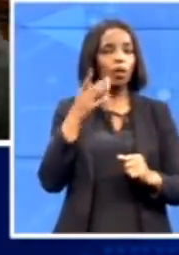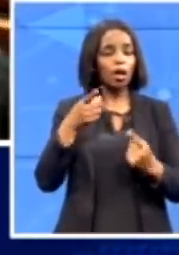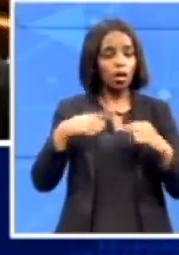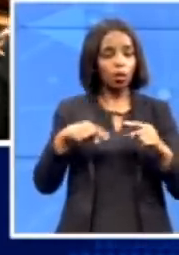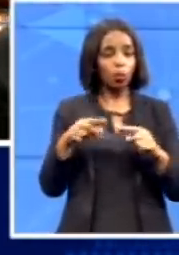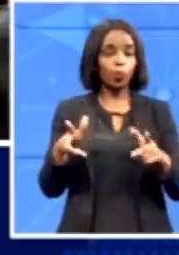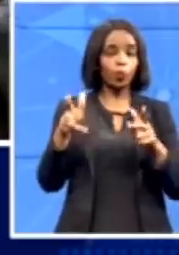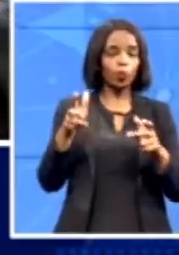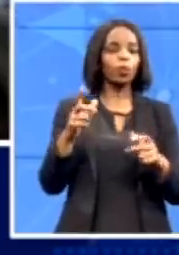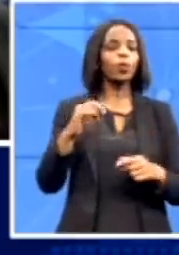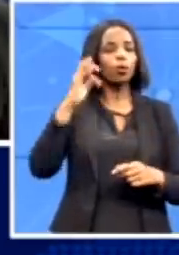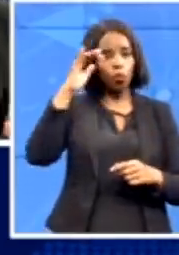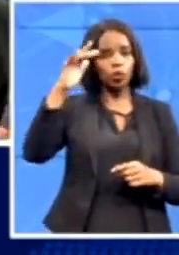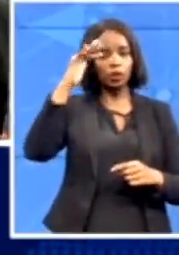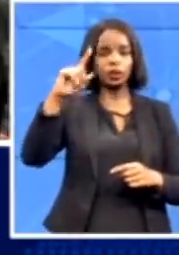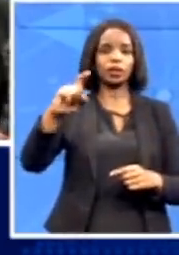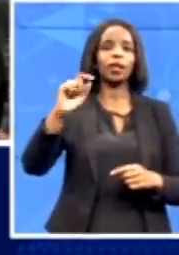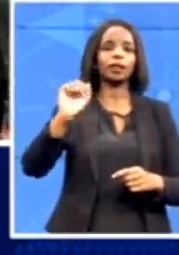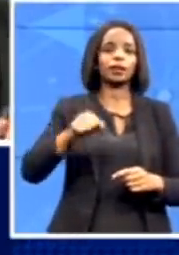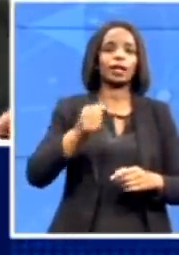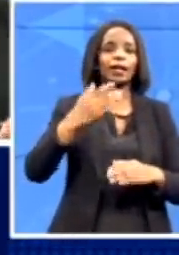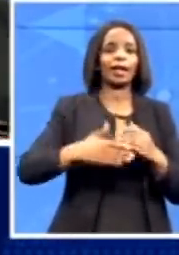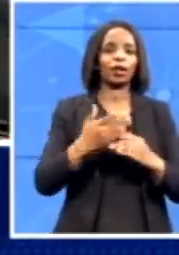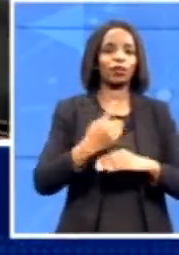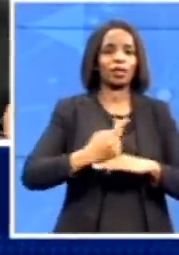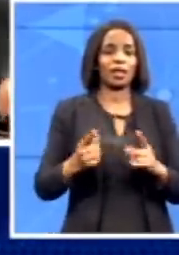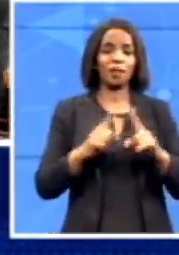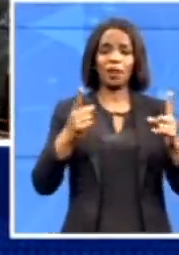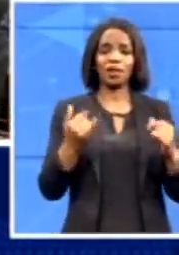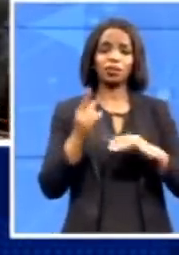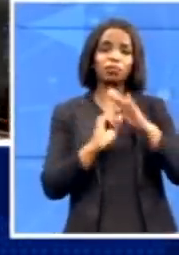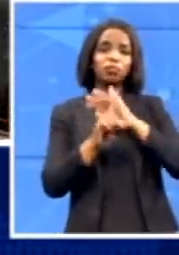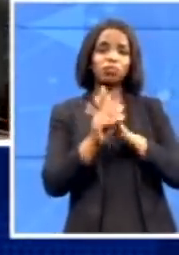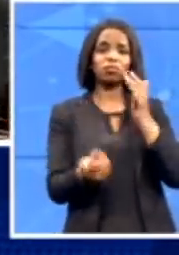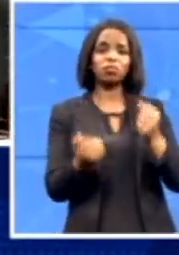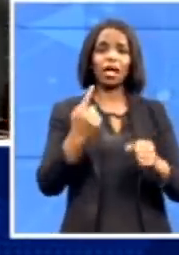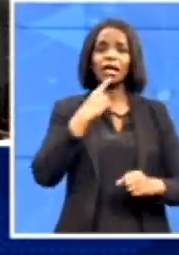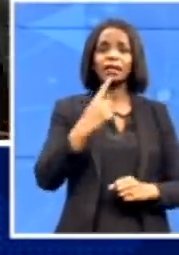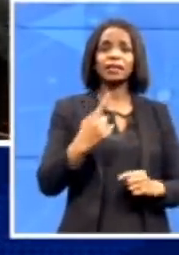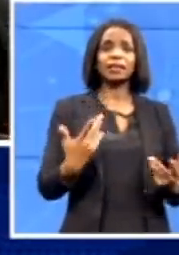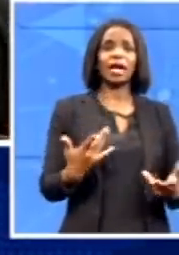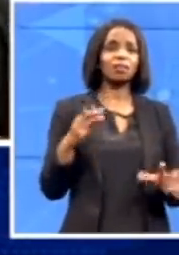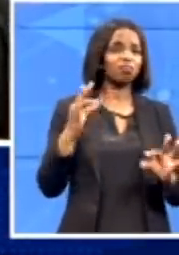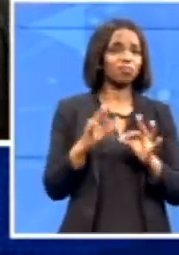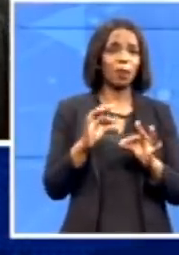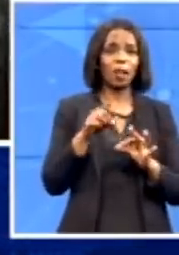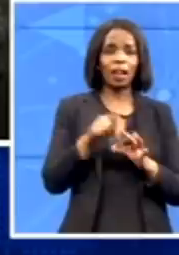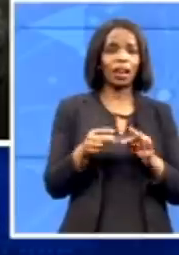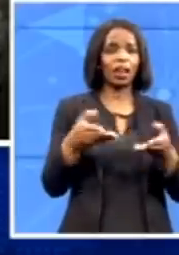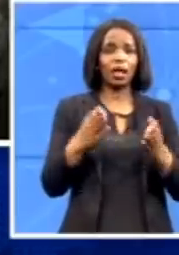stage and then say, well, it's still going to go in, it's just that the manner in which we want to bring it in is not the usual manner, or we want